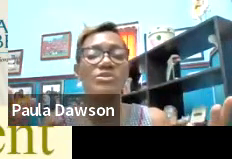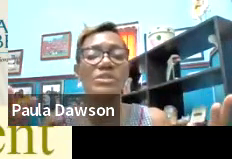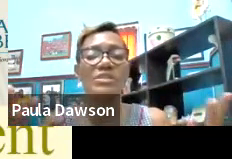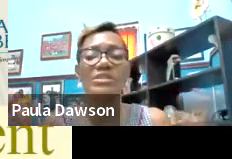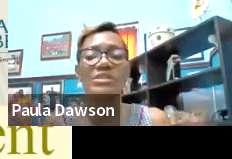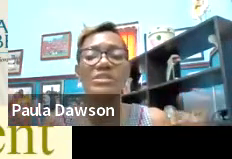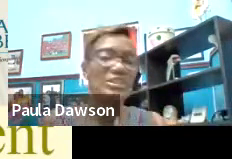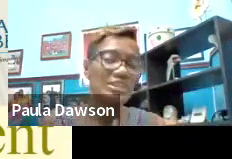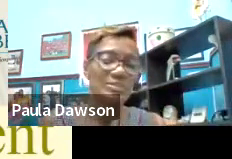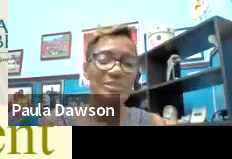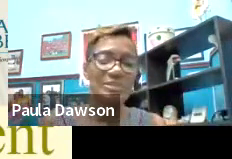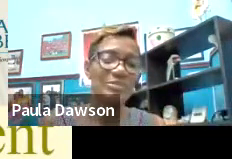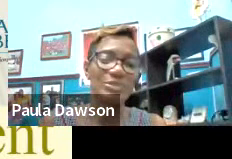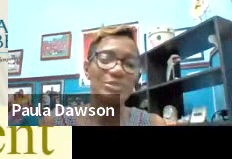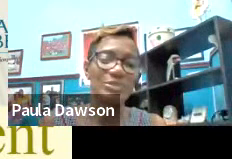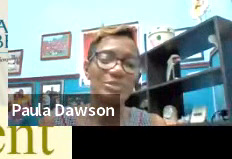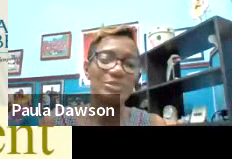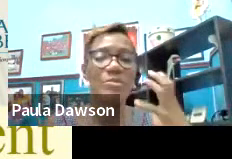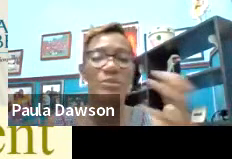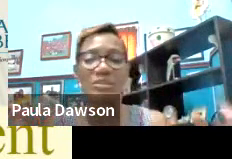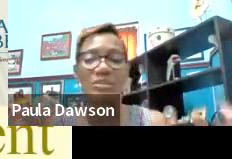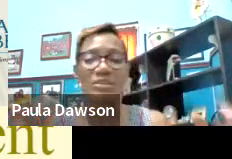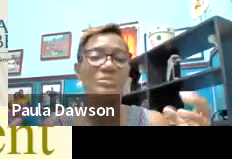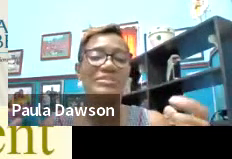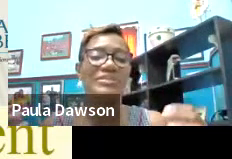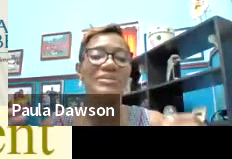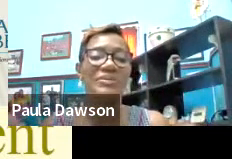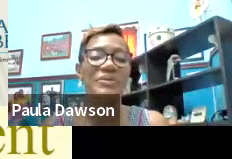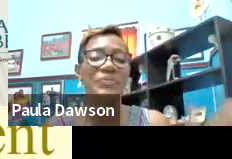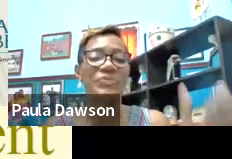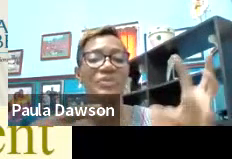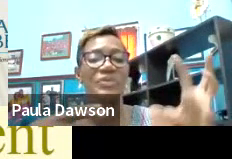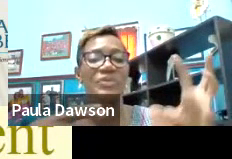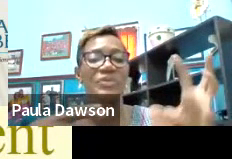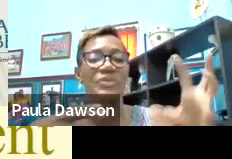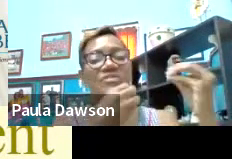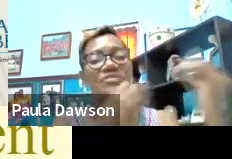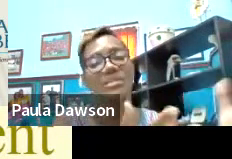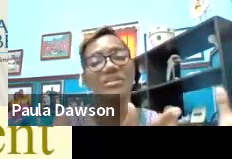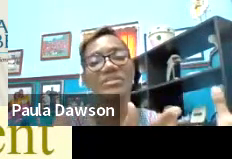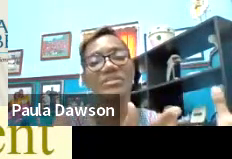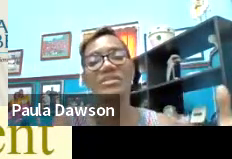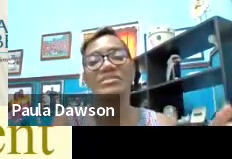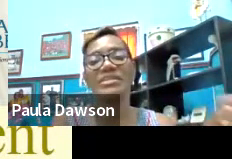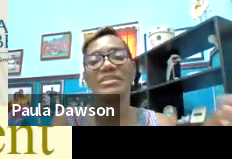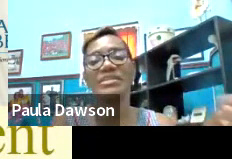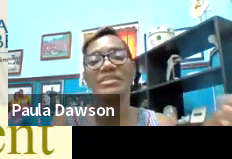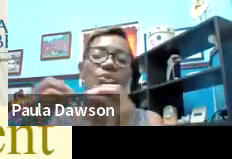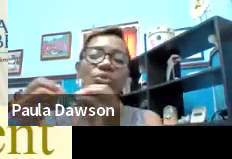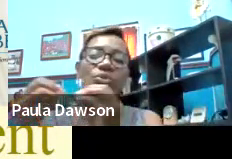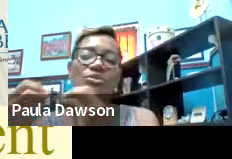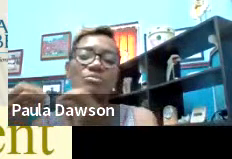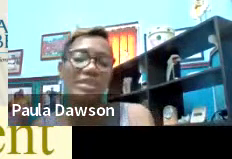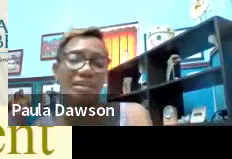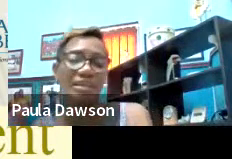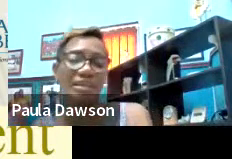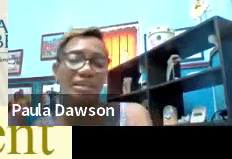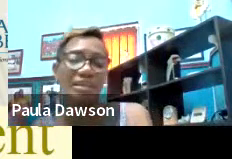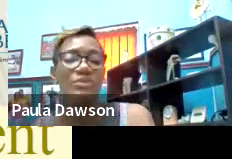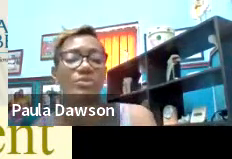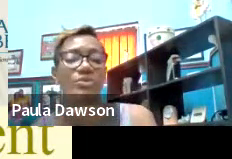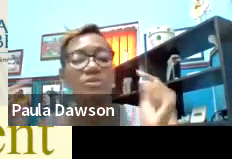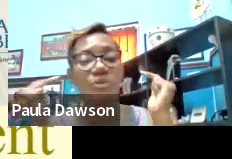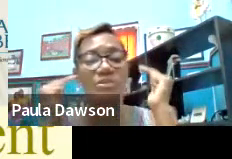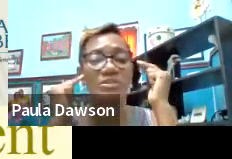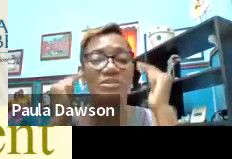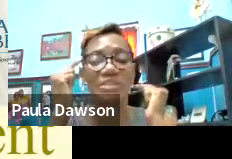how do you treat this? Multidisciplinary approach. You know, I'm a multidisciplinary girl. You have the physical things that you can do. There's medications